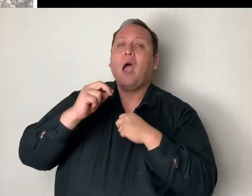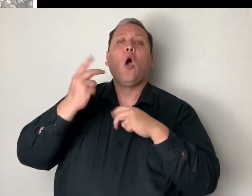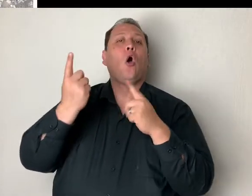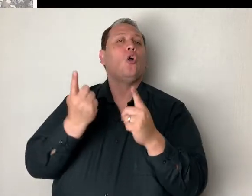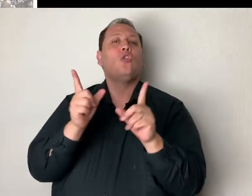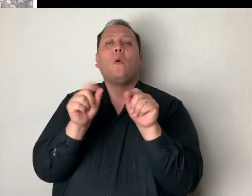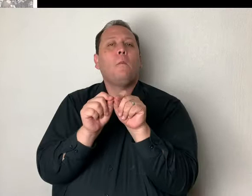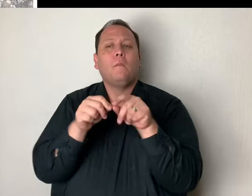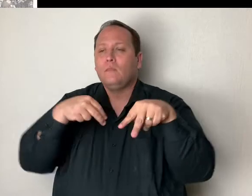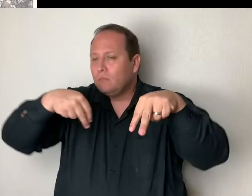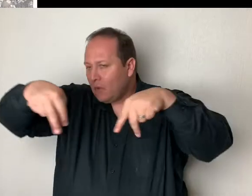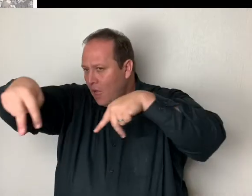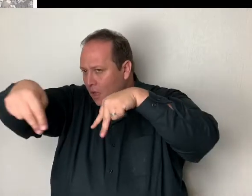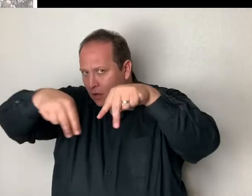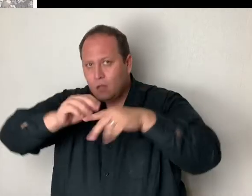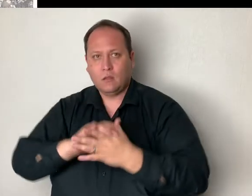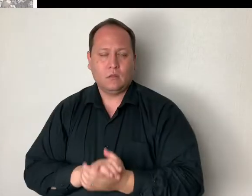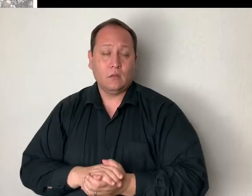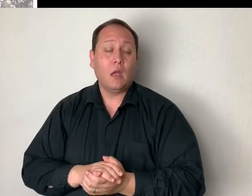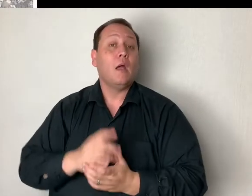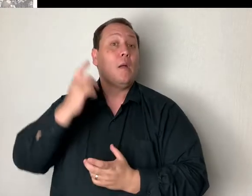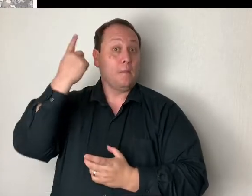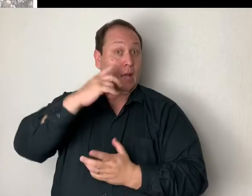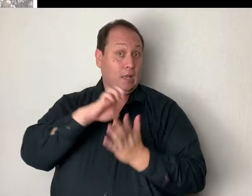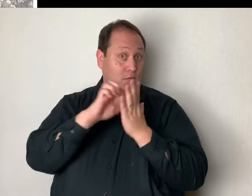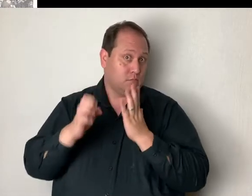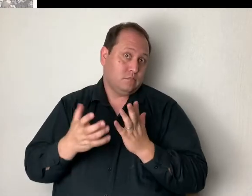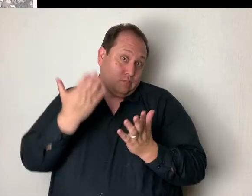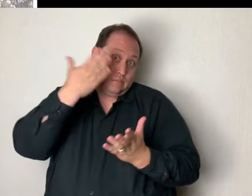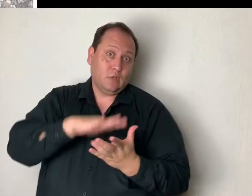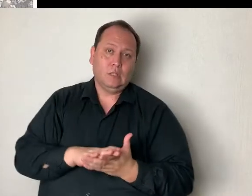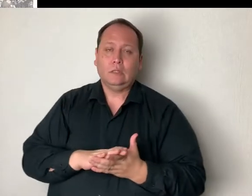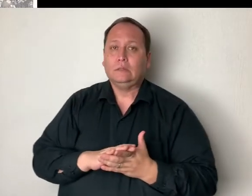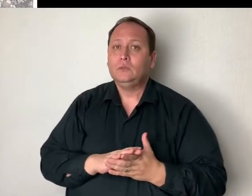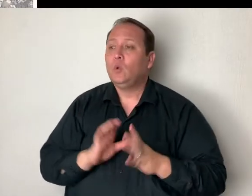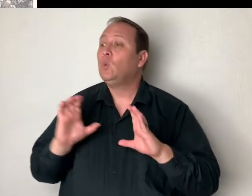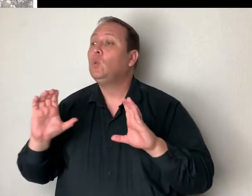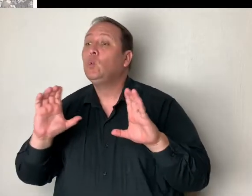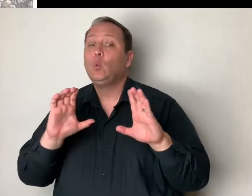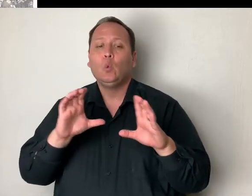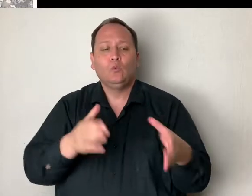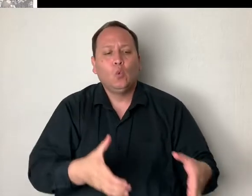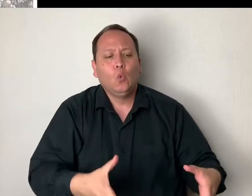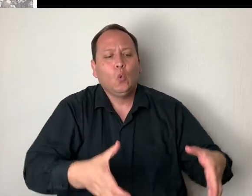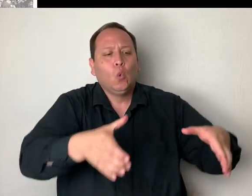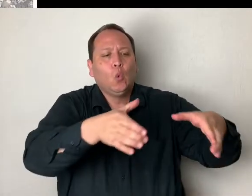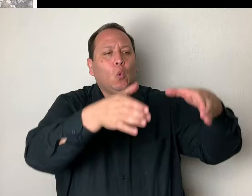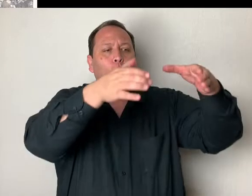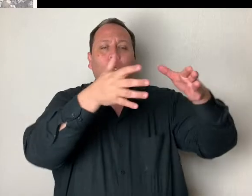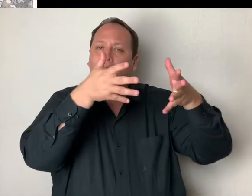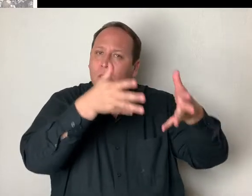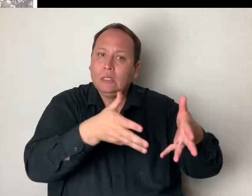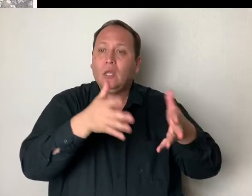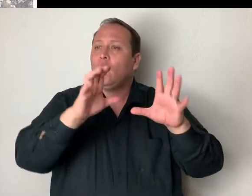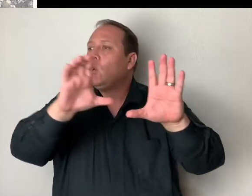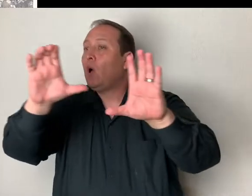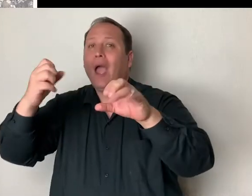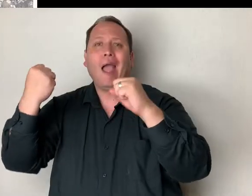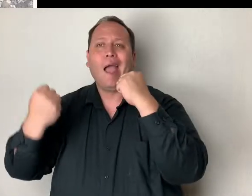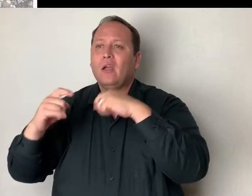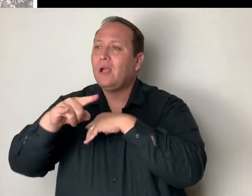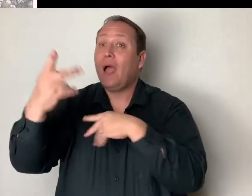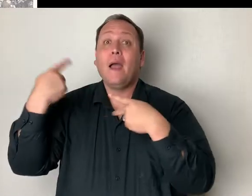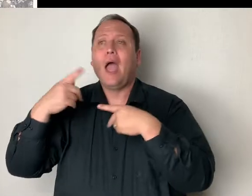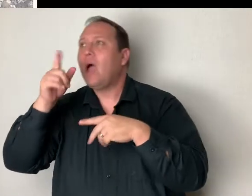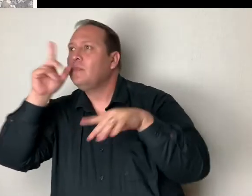order to keep the very delicate estuary unencumbered, we don't want cars coming out here. And it would be